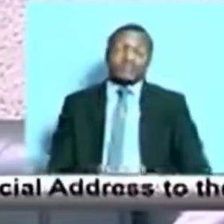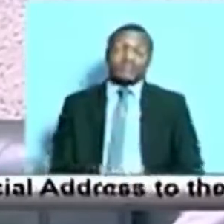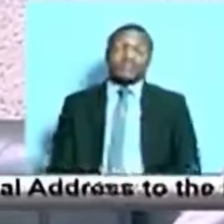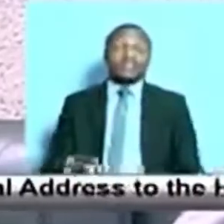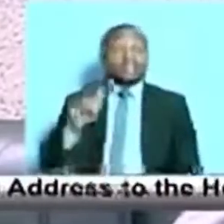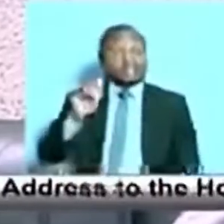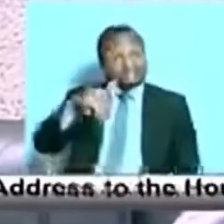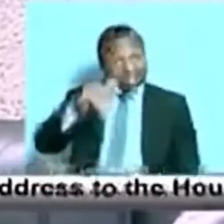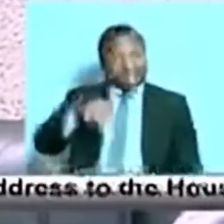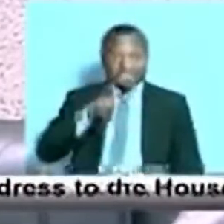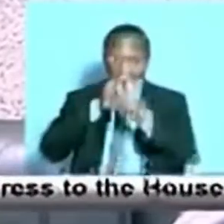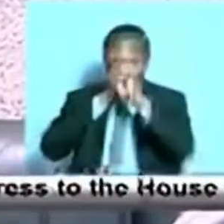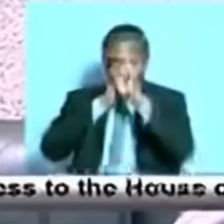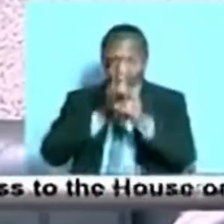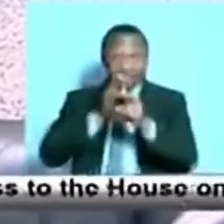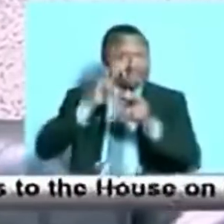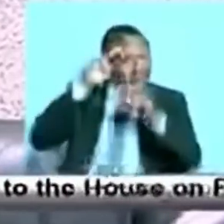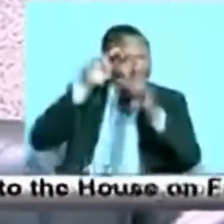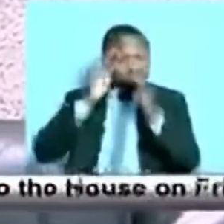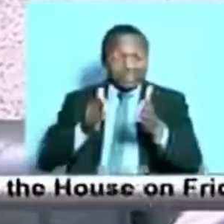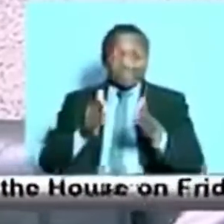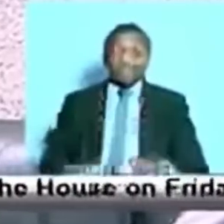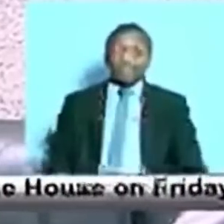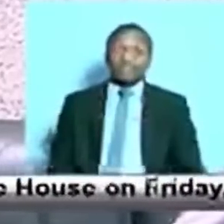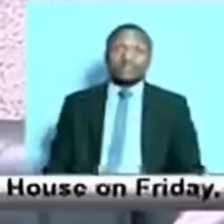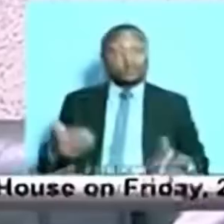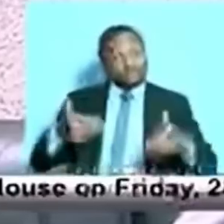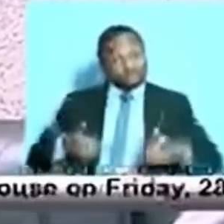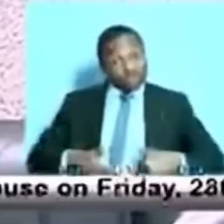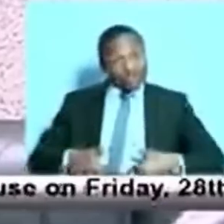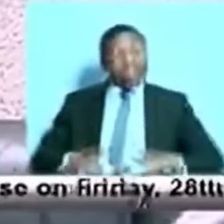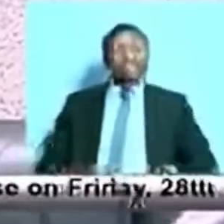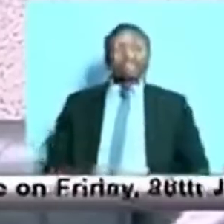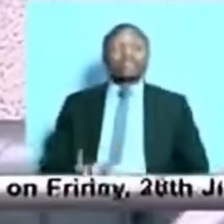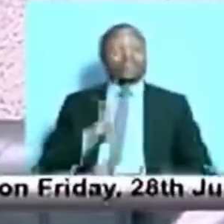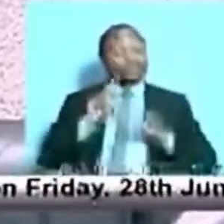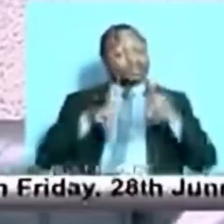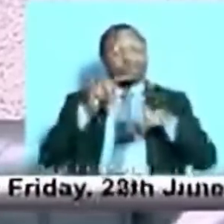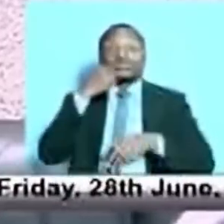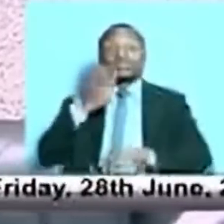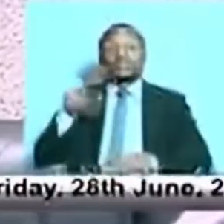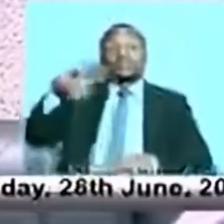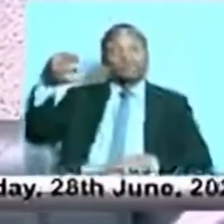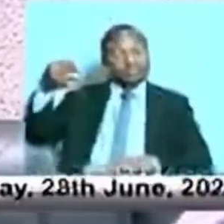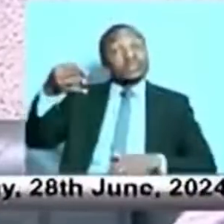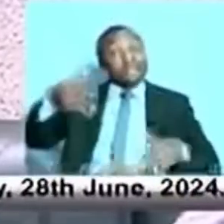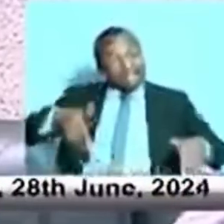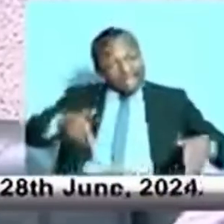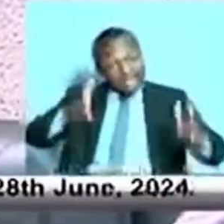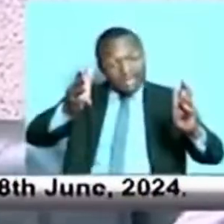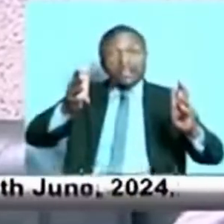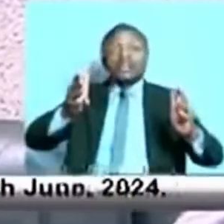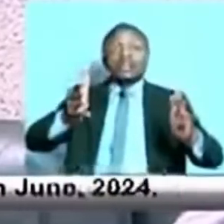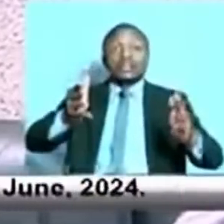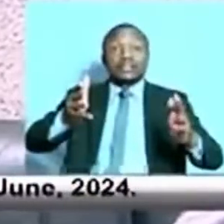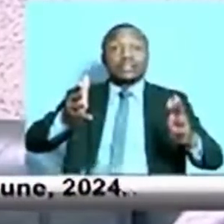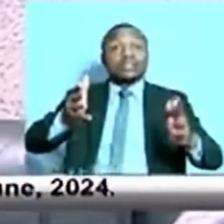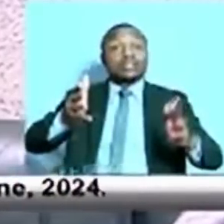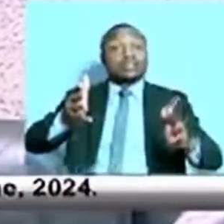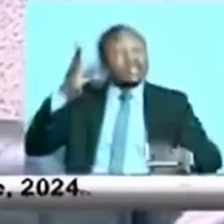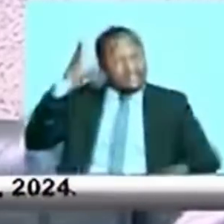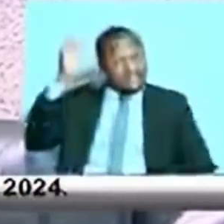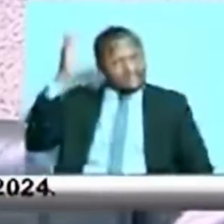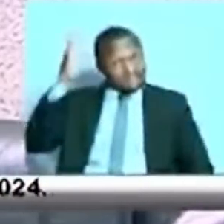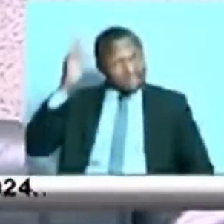Yes, the Honorable Minister for Youth, the people said PF tolerated the cadreism, and we have